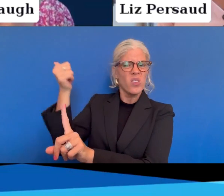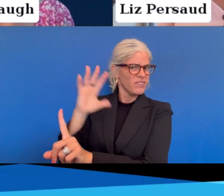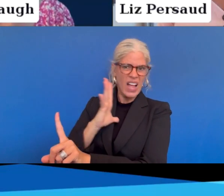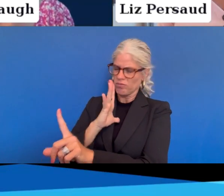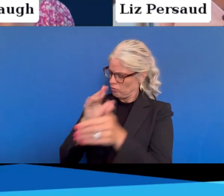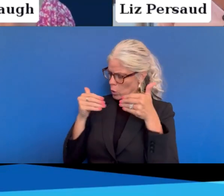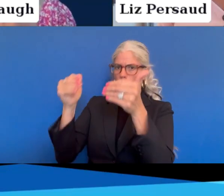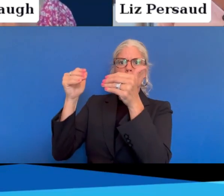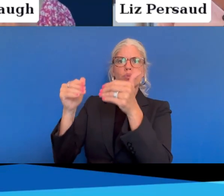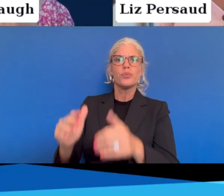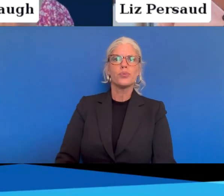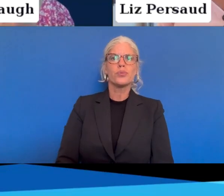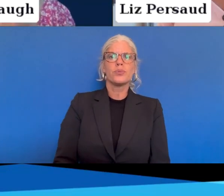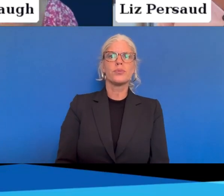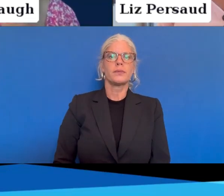that.